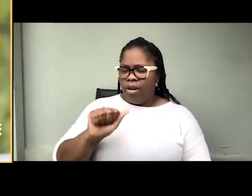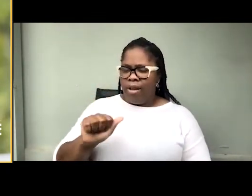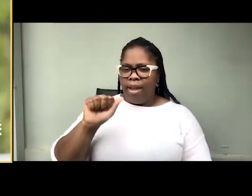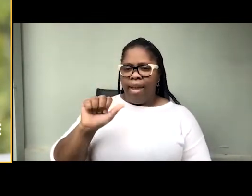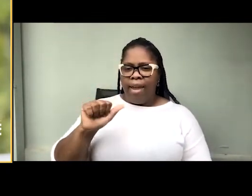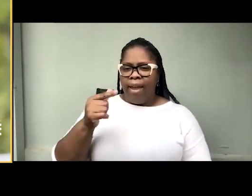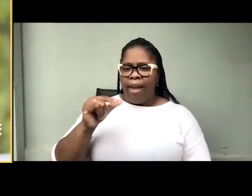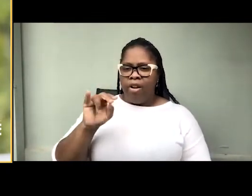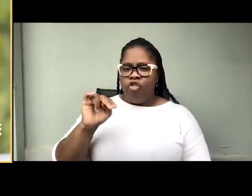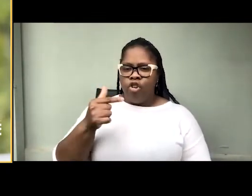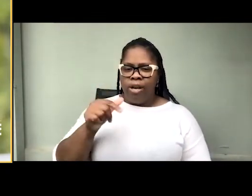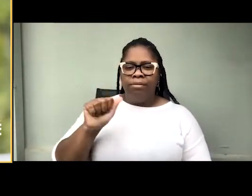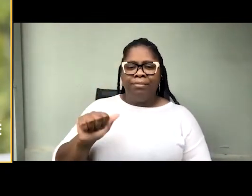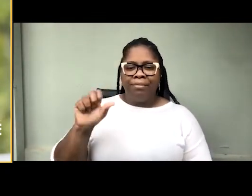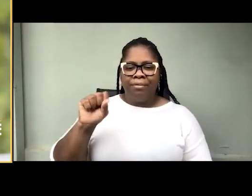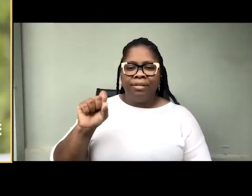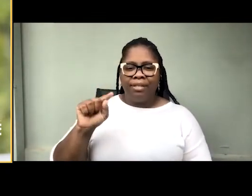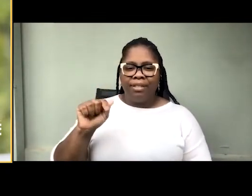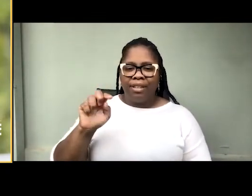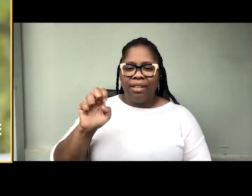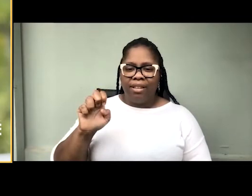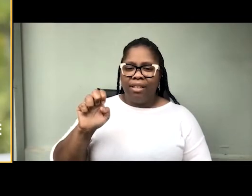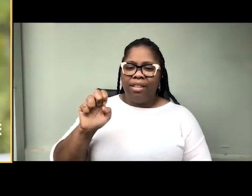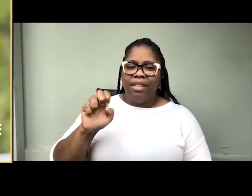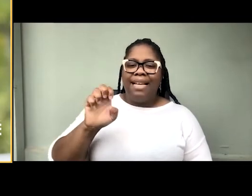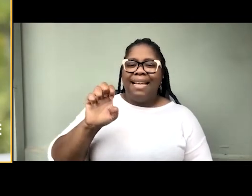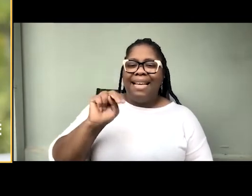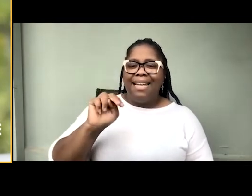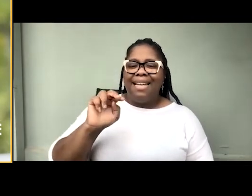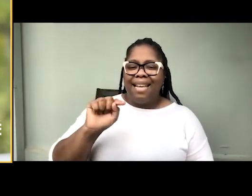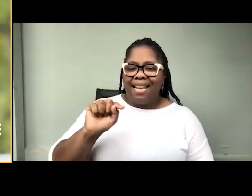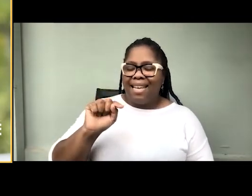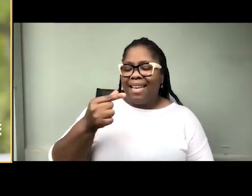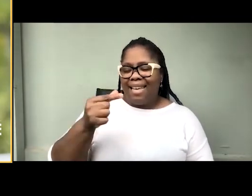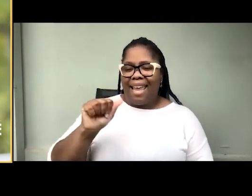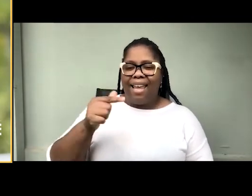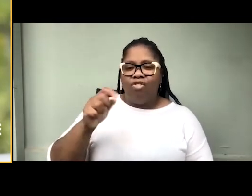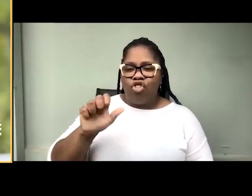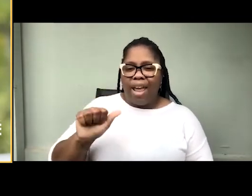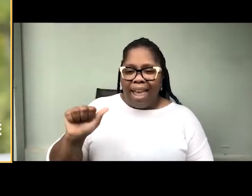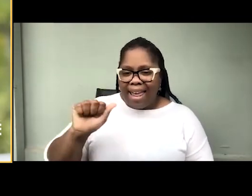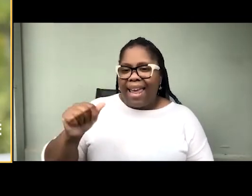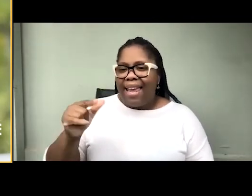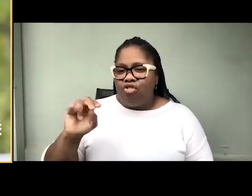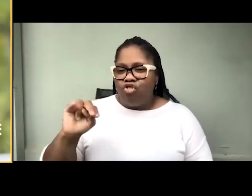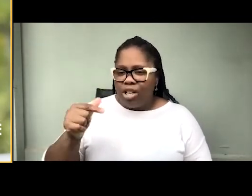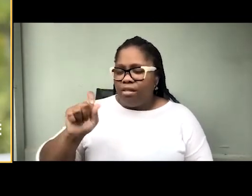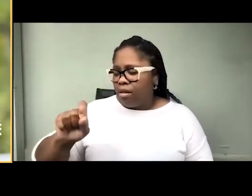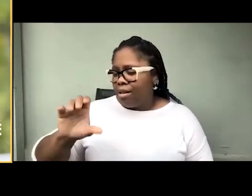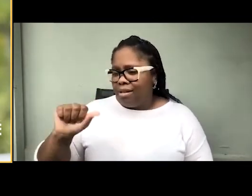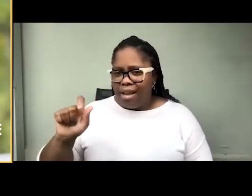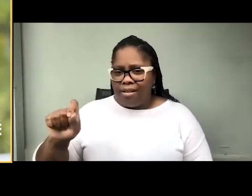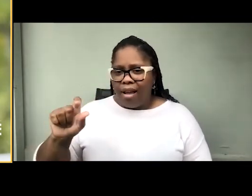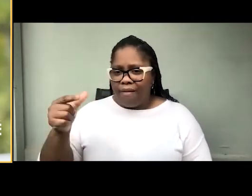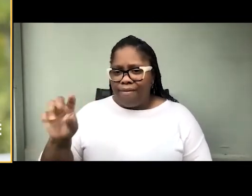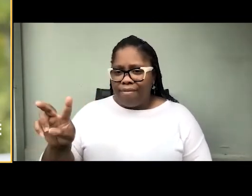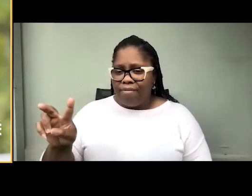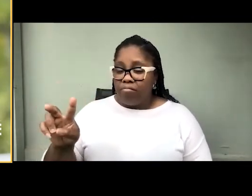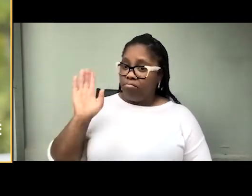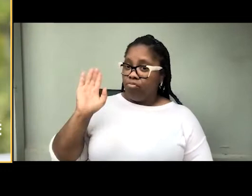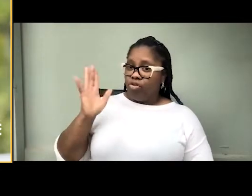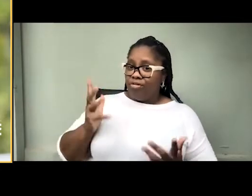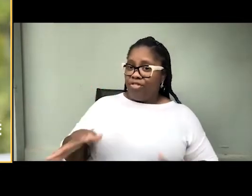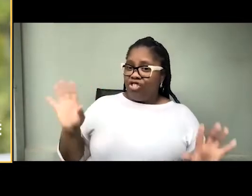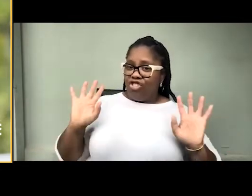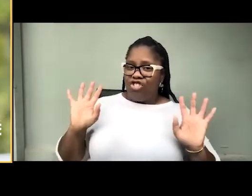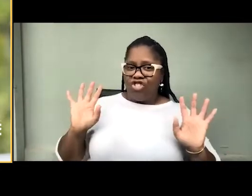engage@aging.ca.gov with any questions you have about the MPA. So that concludes my presentation. And I want to thank you all again for having